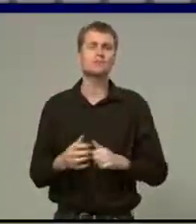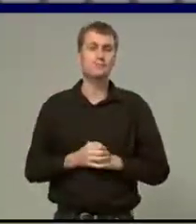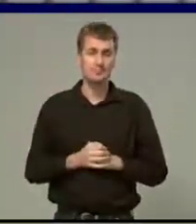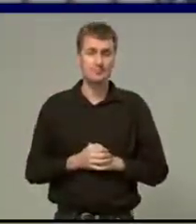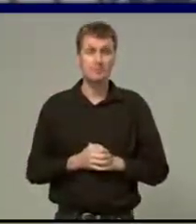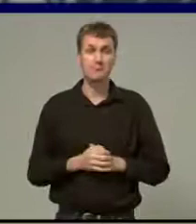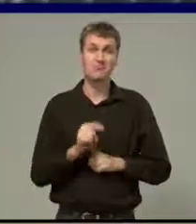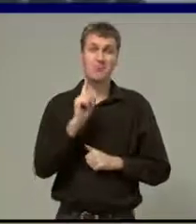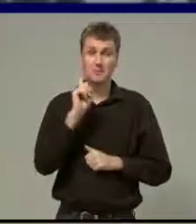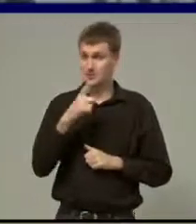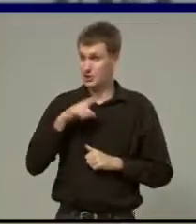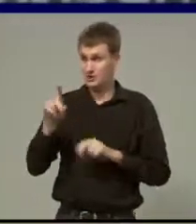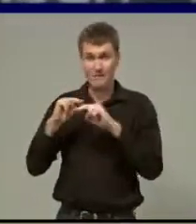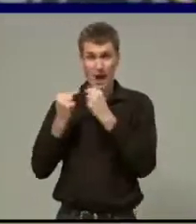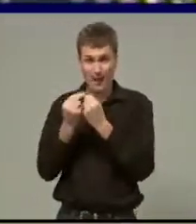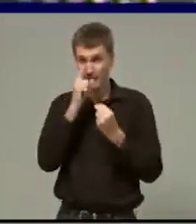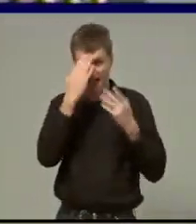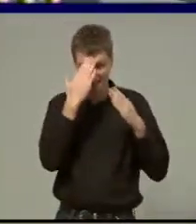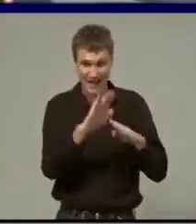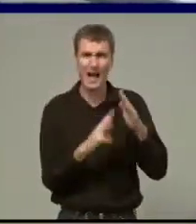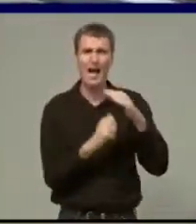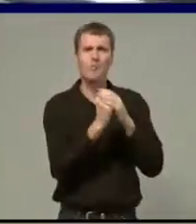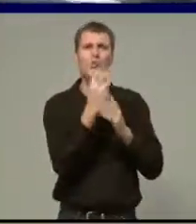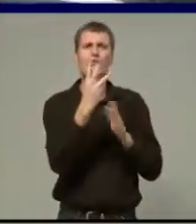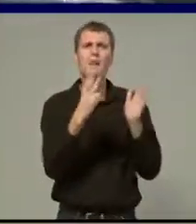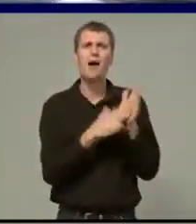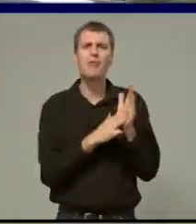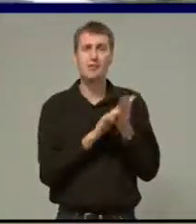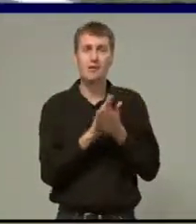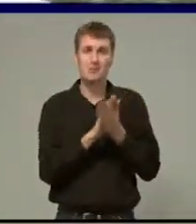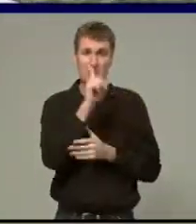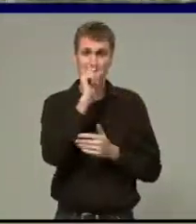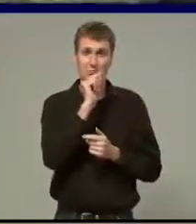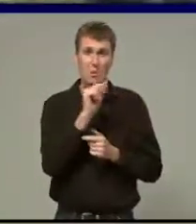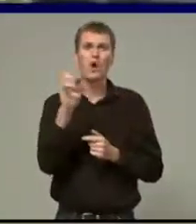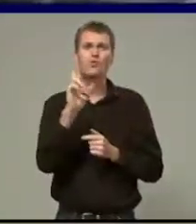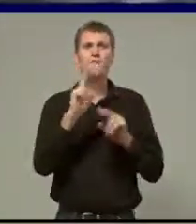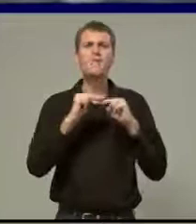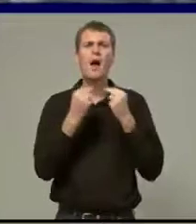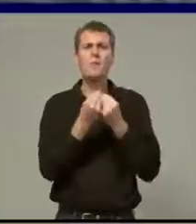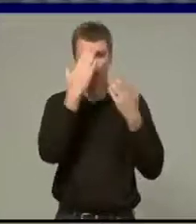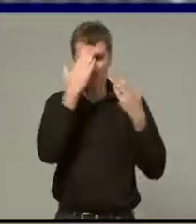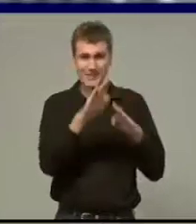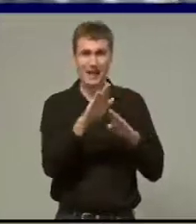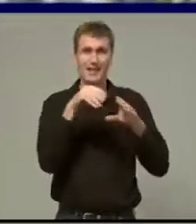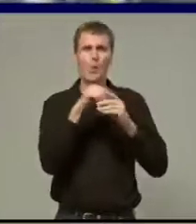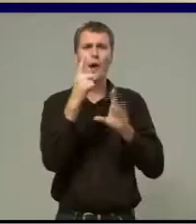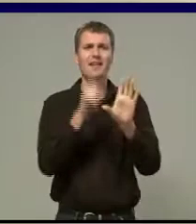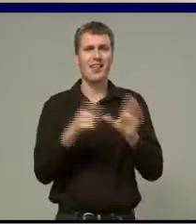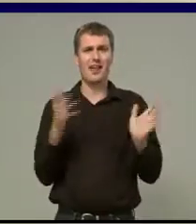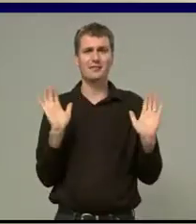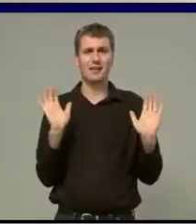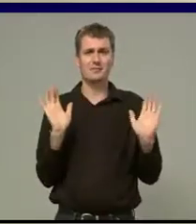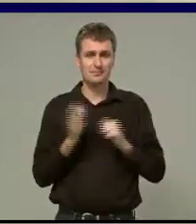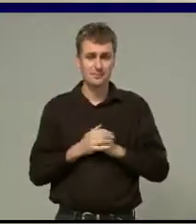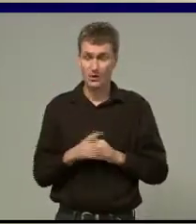families will stay for up to 3 months at a time, this means that potentially only 12 families may be able to stay here each year. A lot more needs